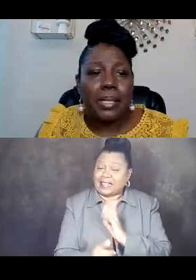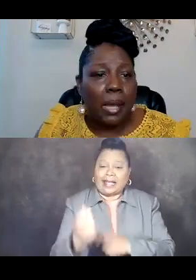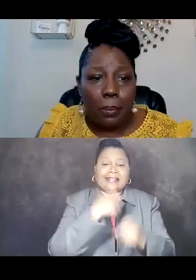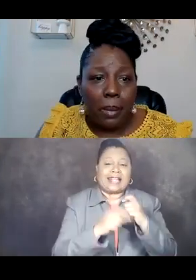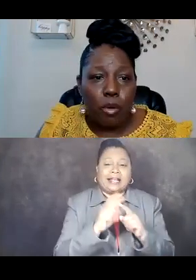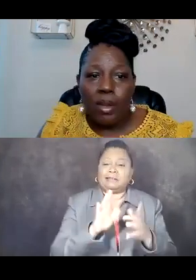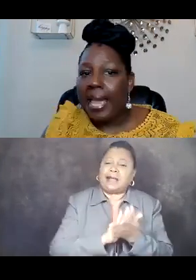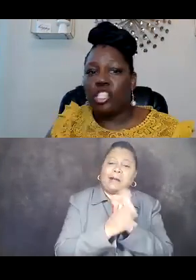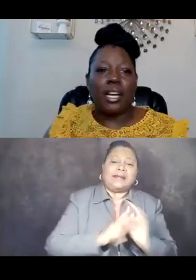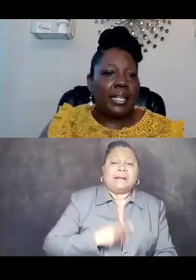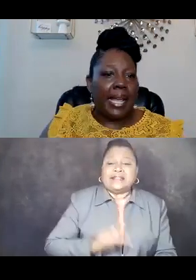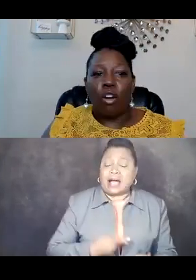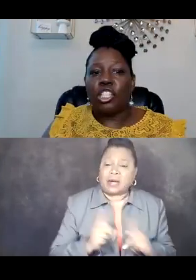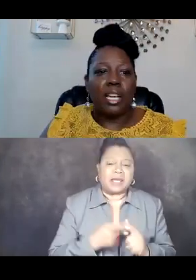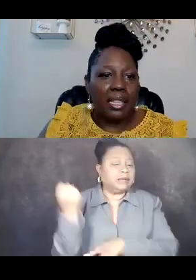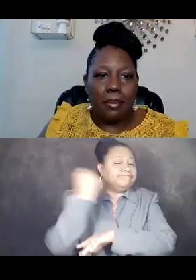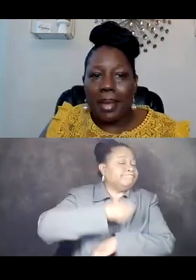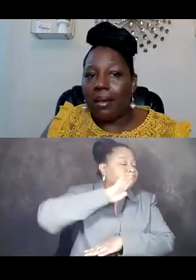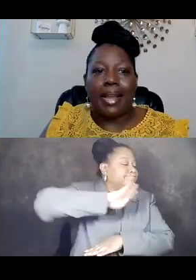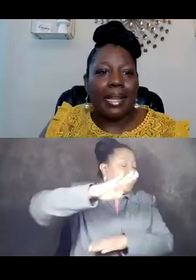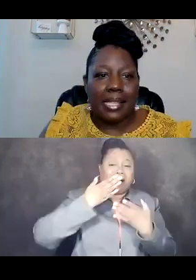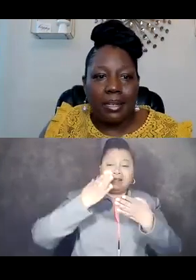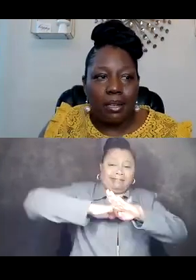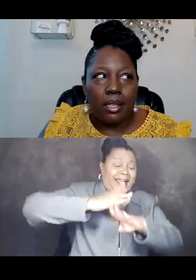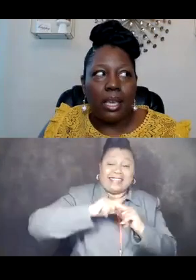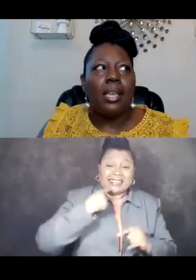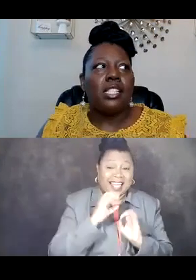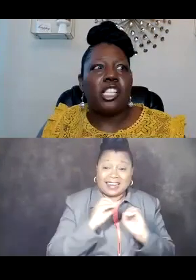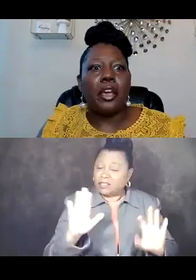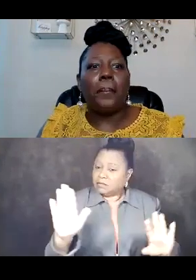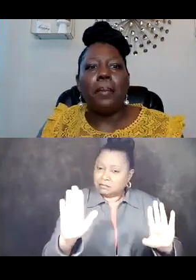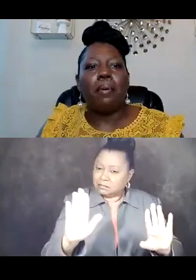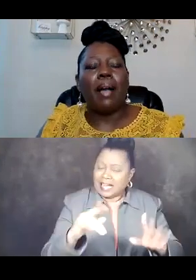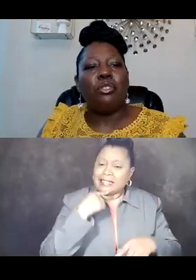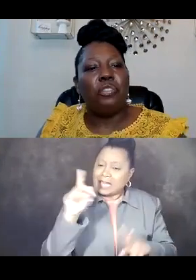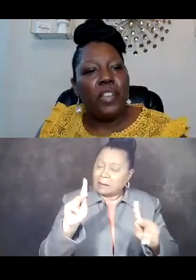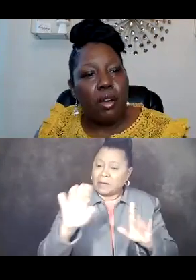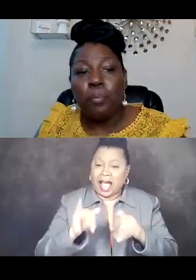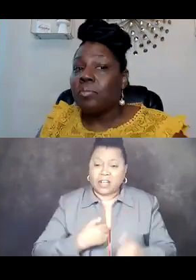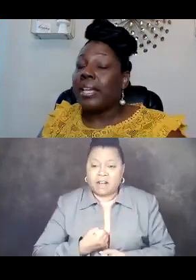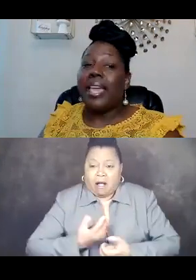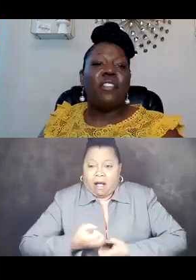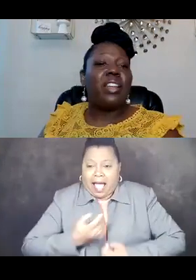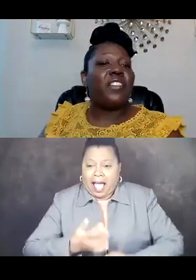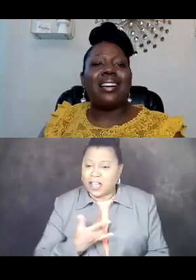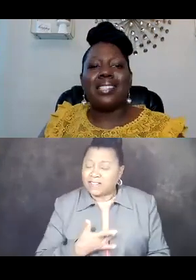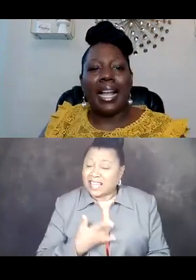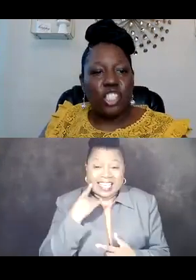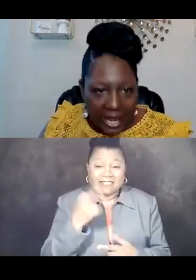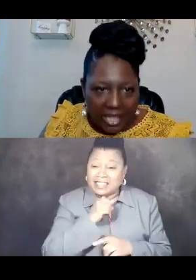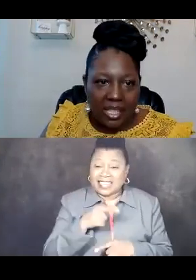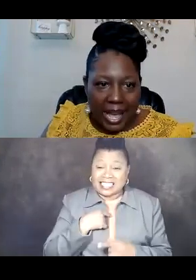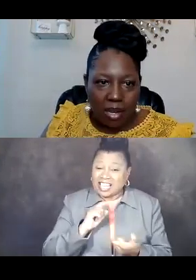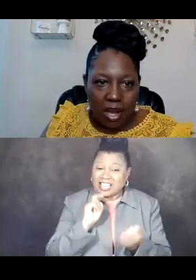getting upset with people and shutting down or shutting them out and not saying anything, tell people how you feel. Even if it does